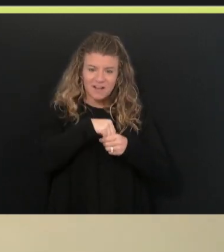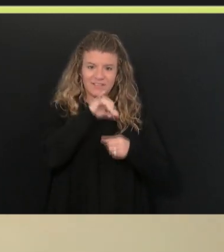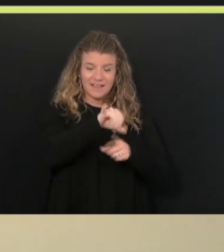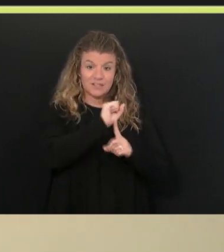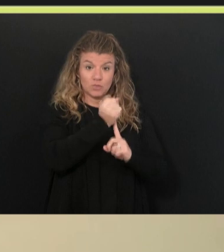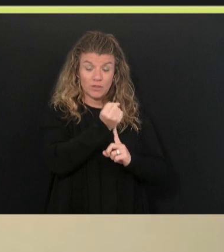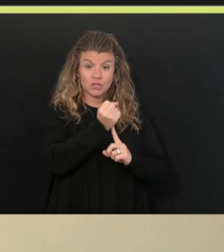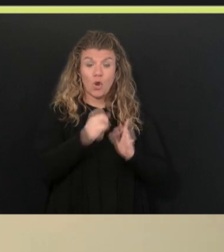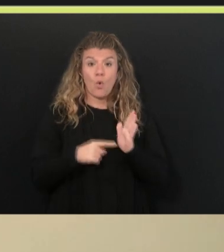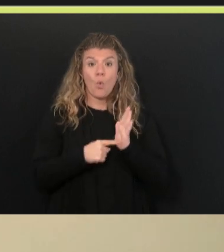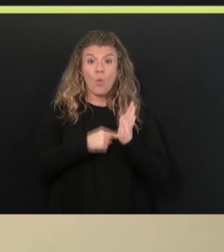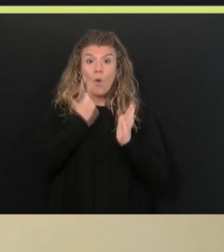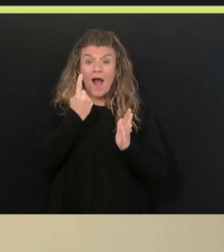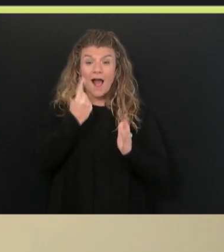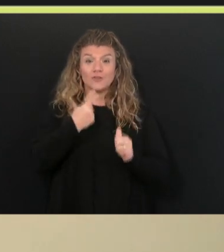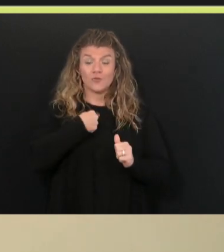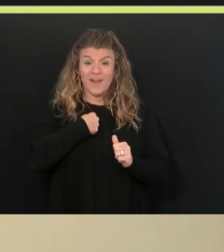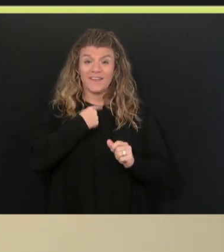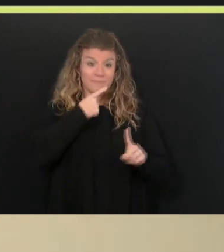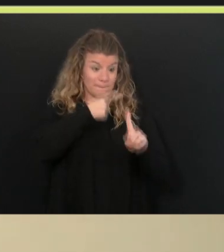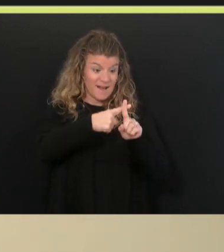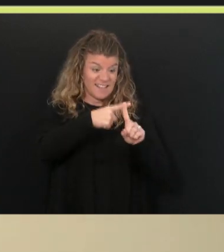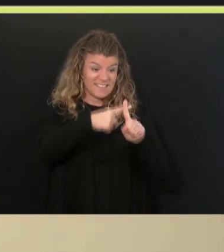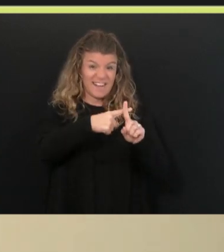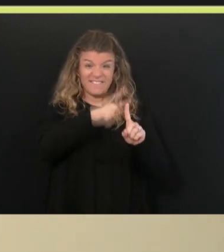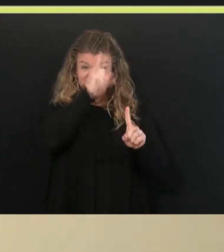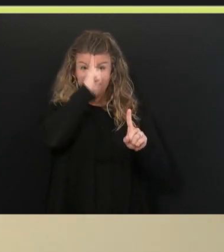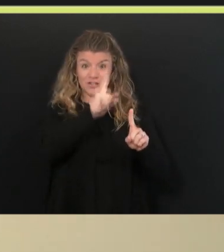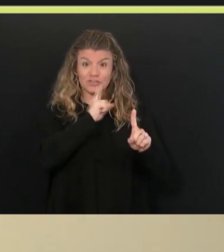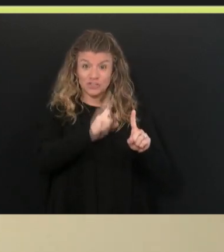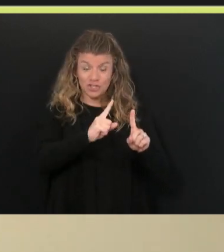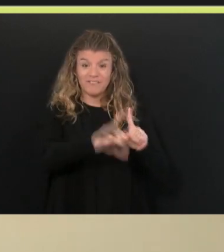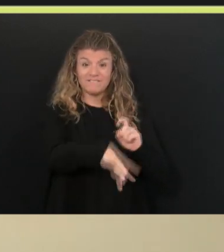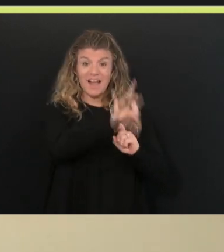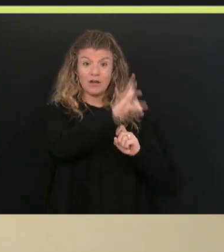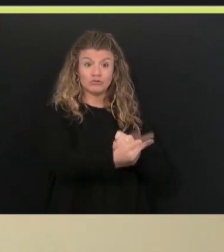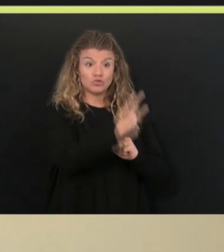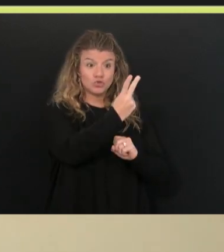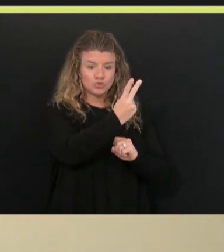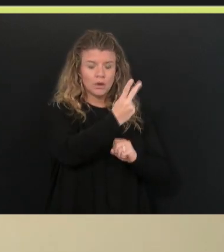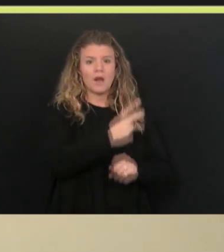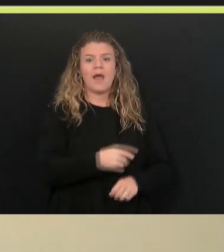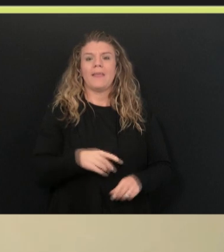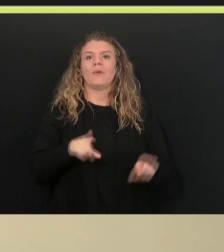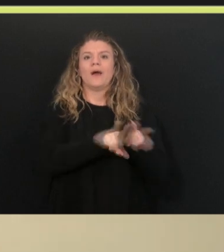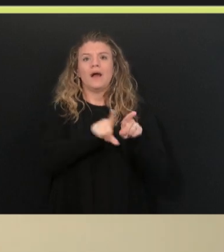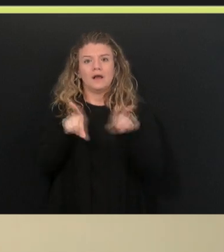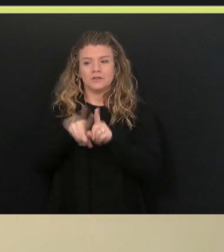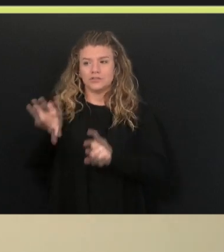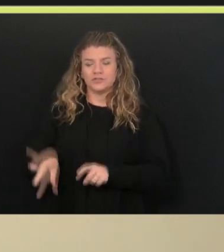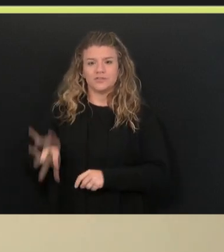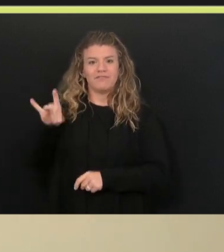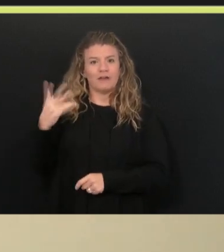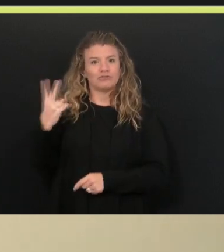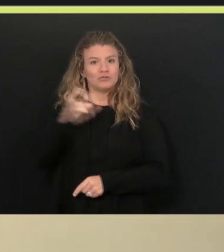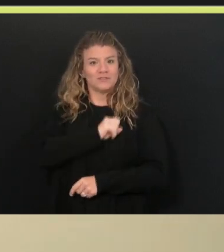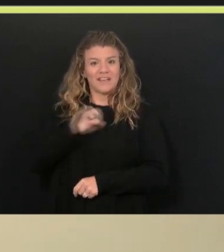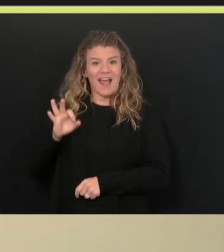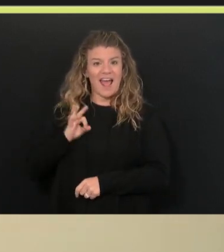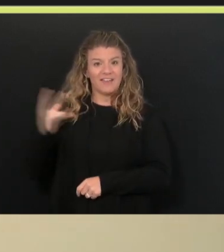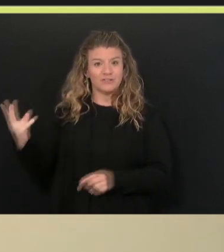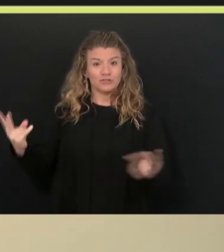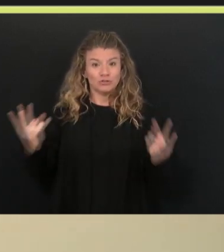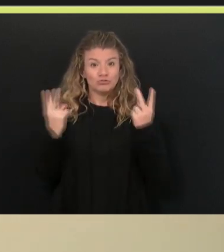those positives were discovered, and we also discovered 2 positive staff members,